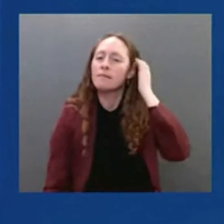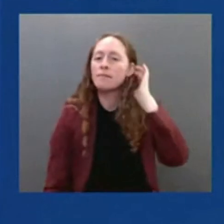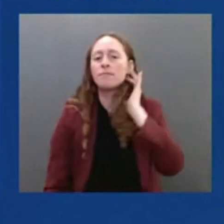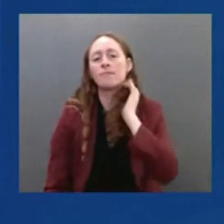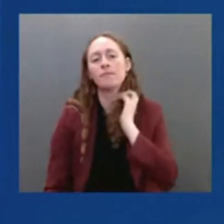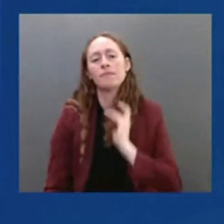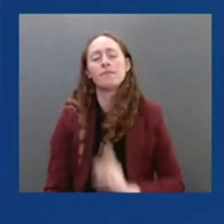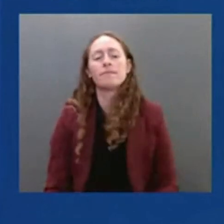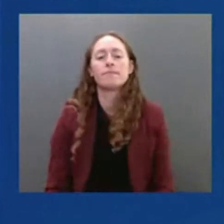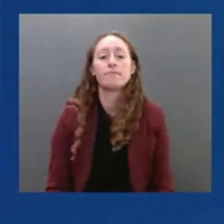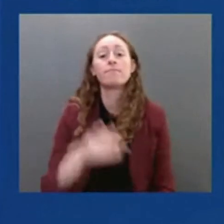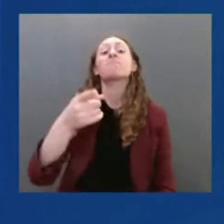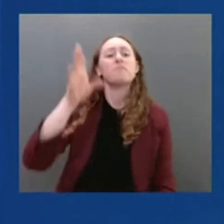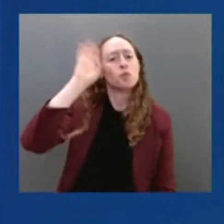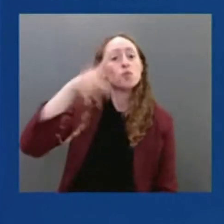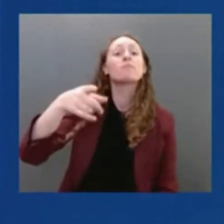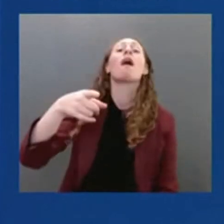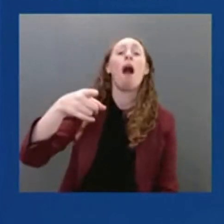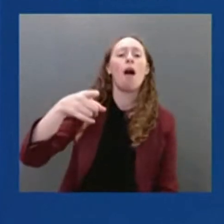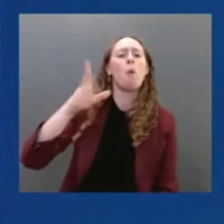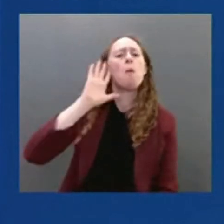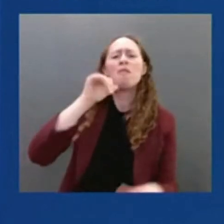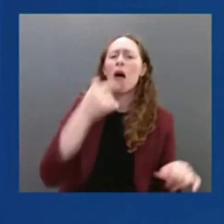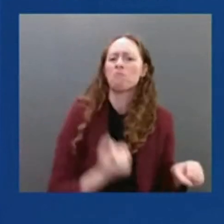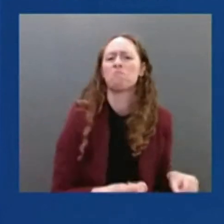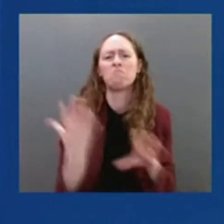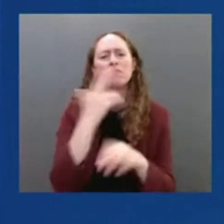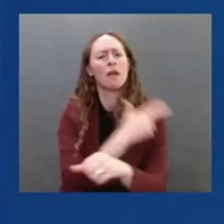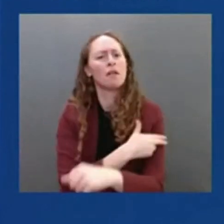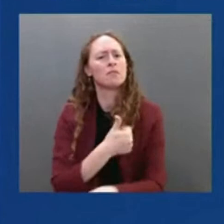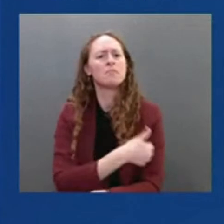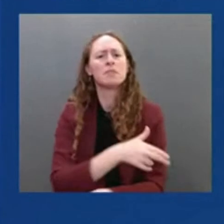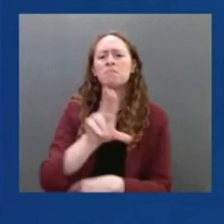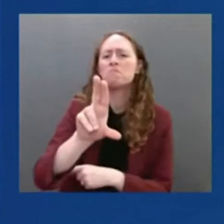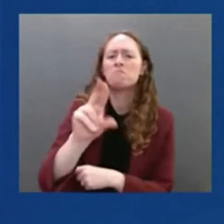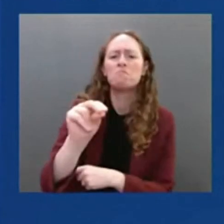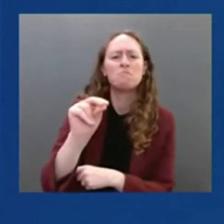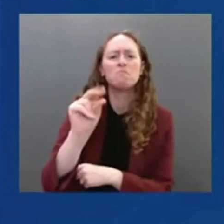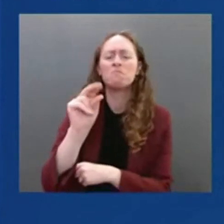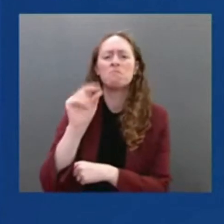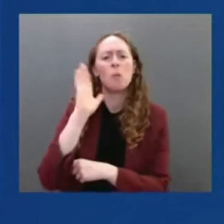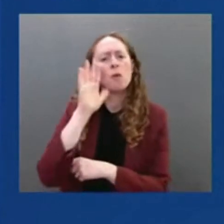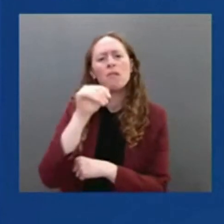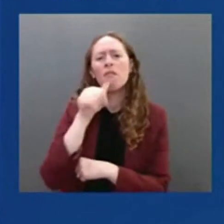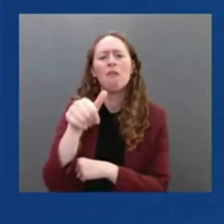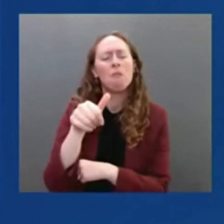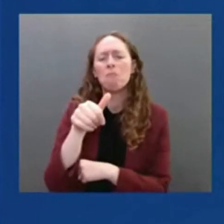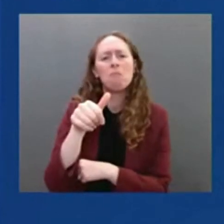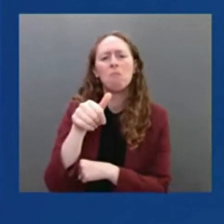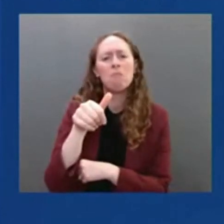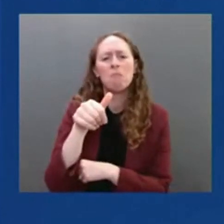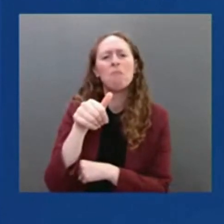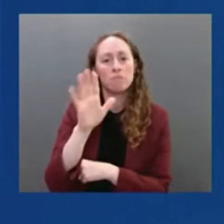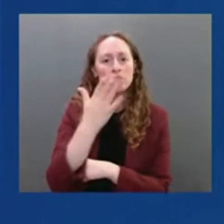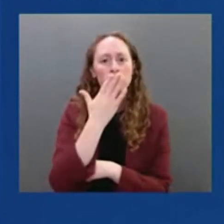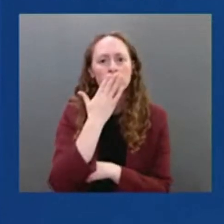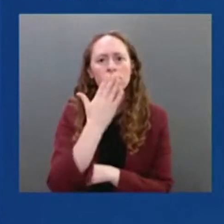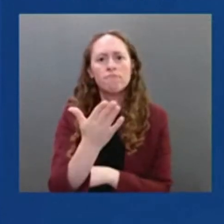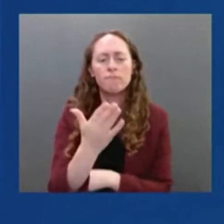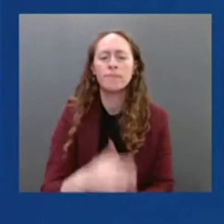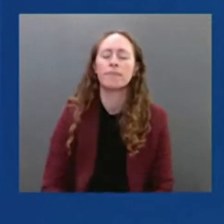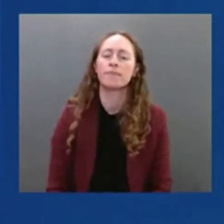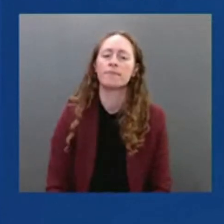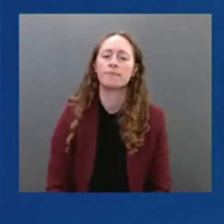sublineages, and likely also for BA4 and 5. So staying up to date on your COVID-19 vaccines provides the